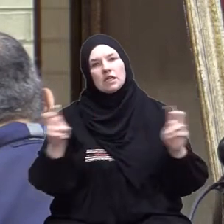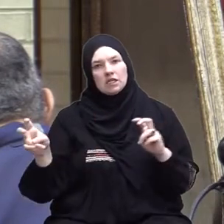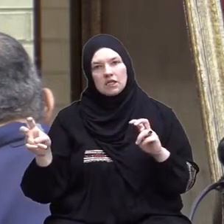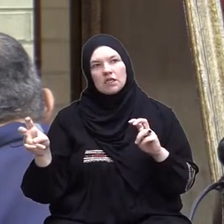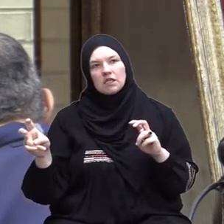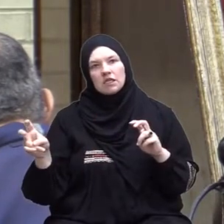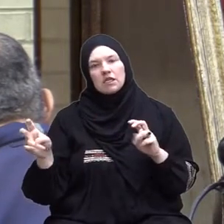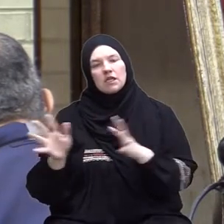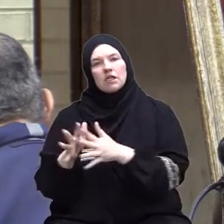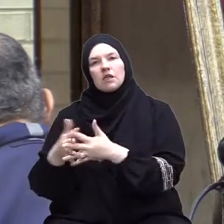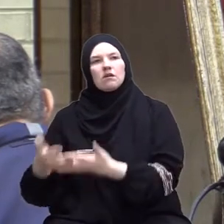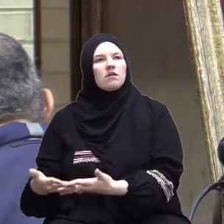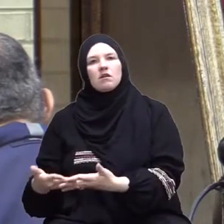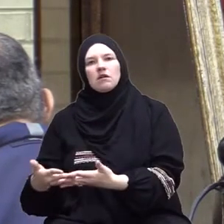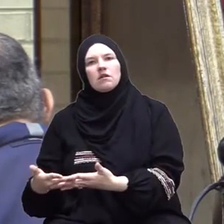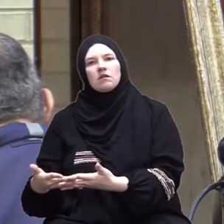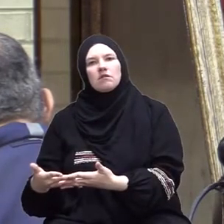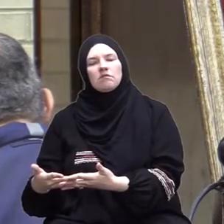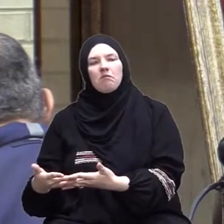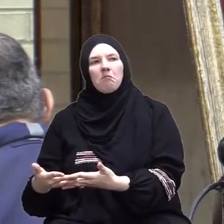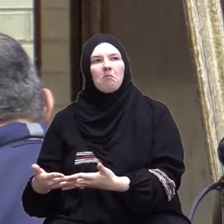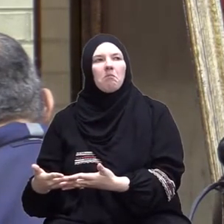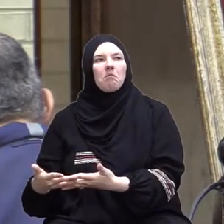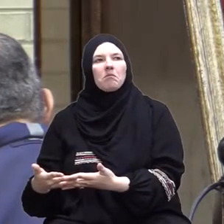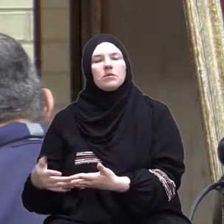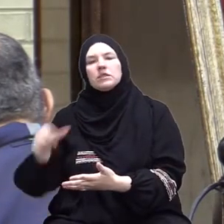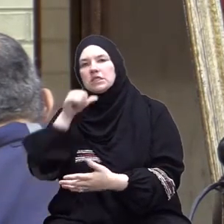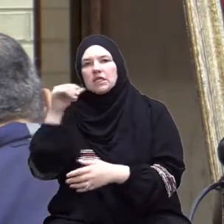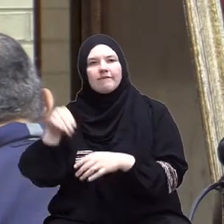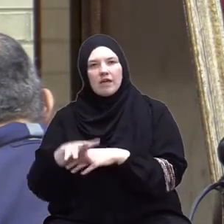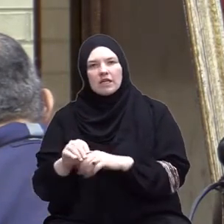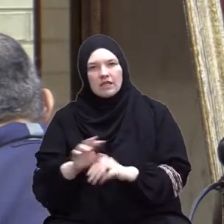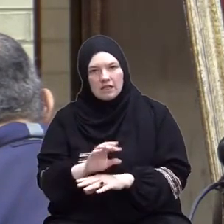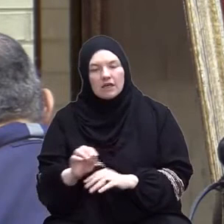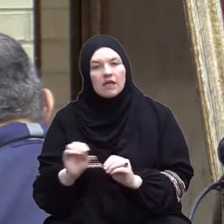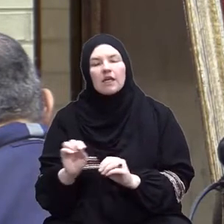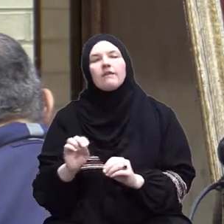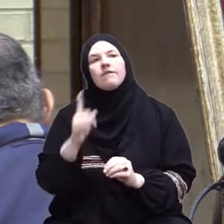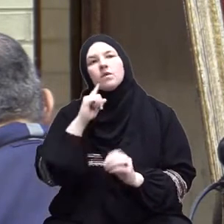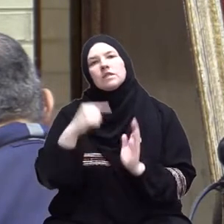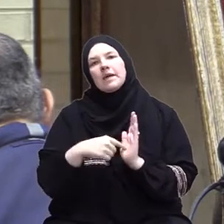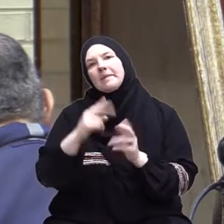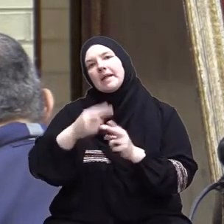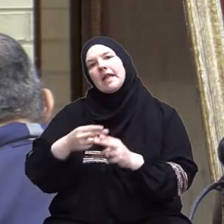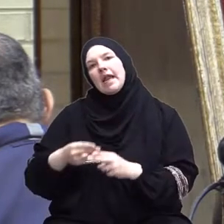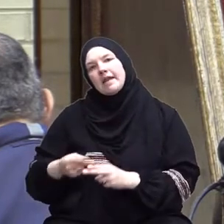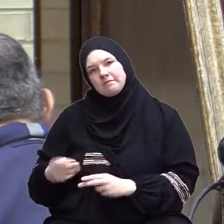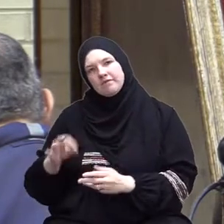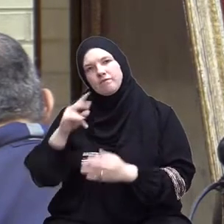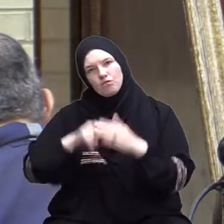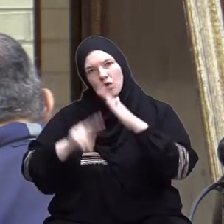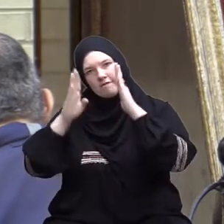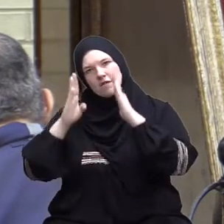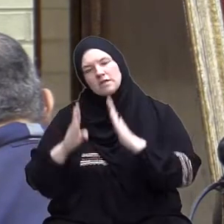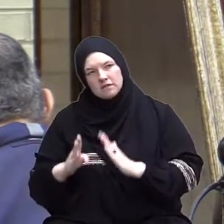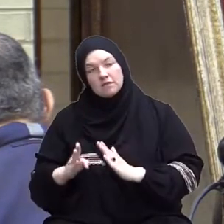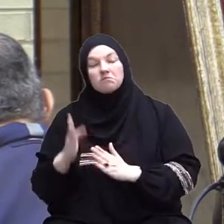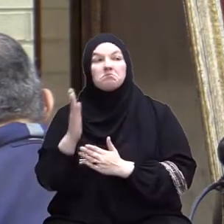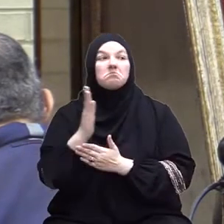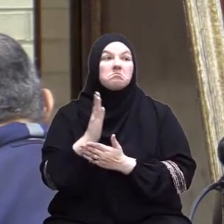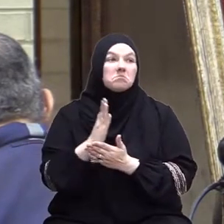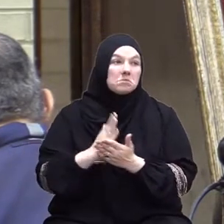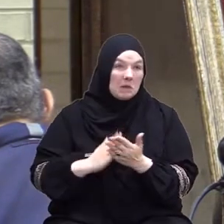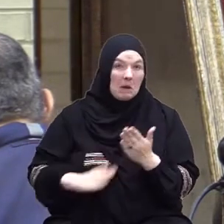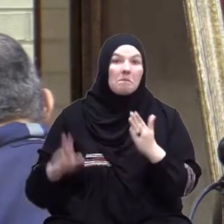consider relevant and it doesn't affect anything, or, like for example, names of prophets. Some